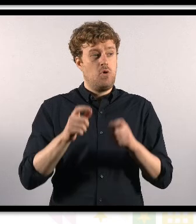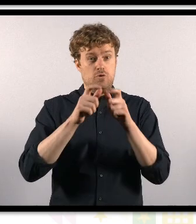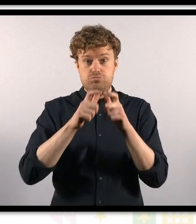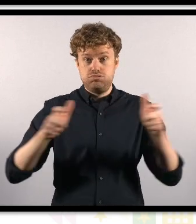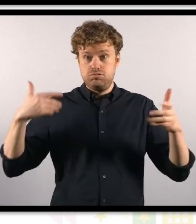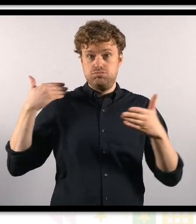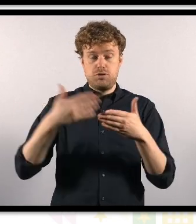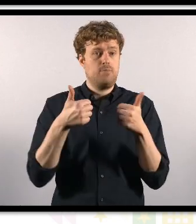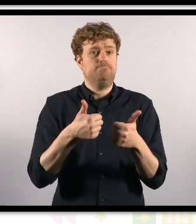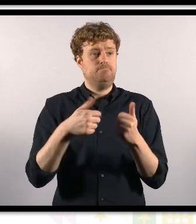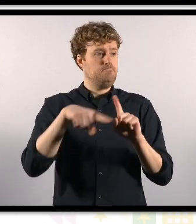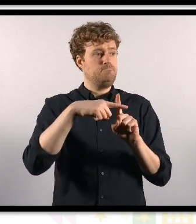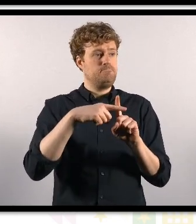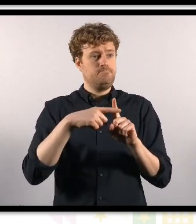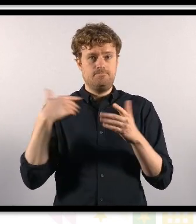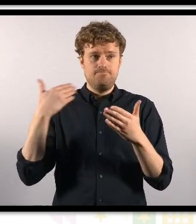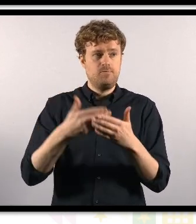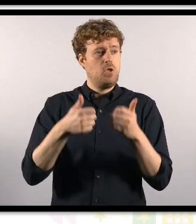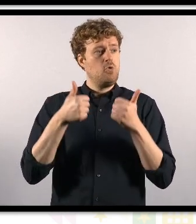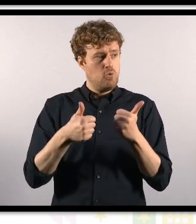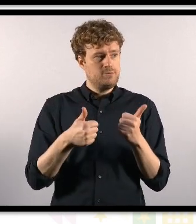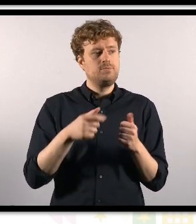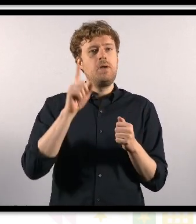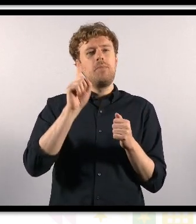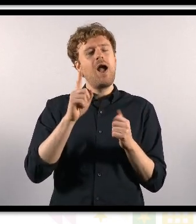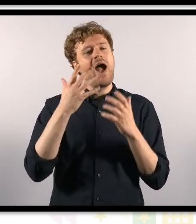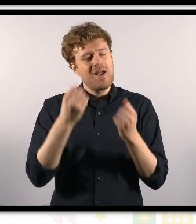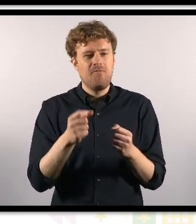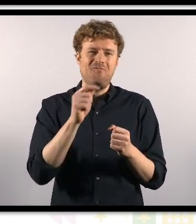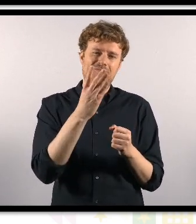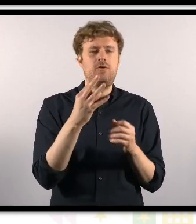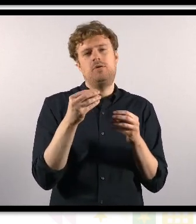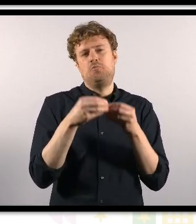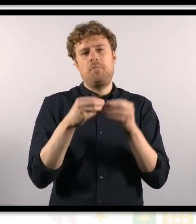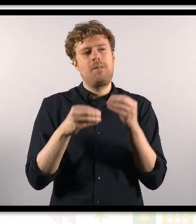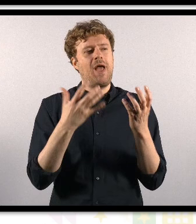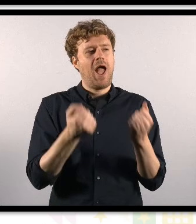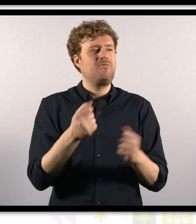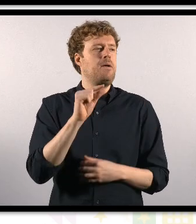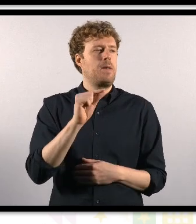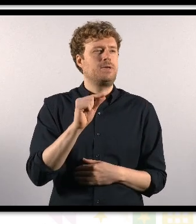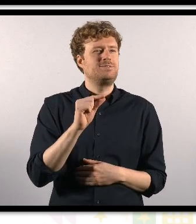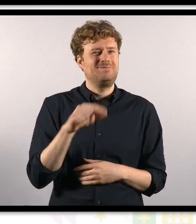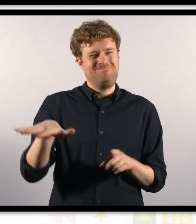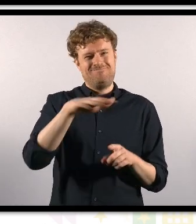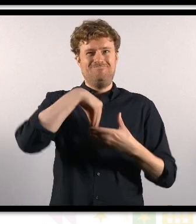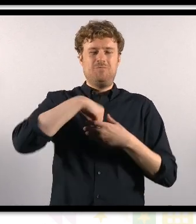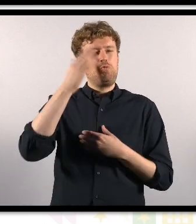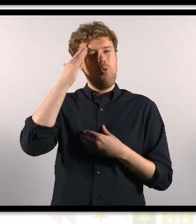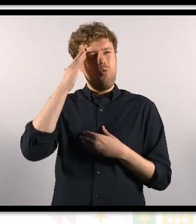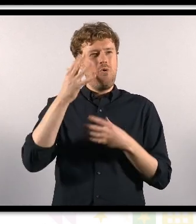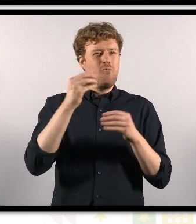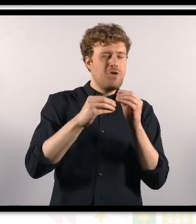just a steeper learning curve, but switching context between different tools and the inconsistency that you have between the different